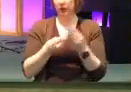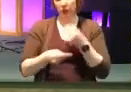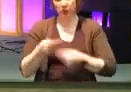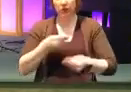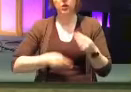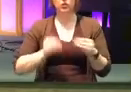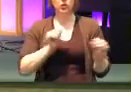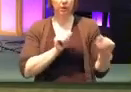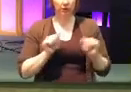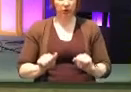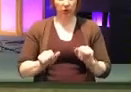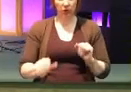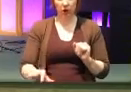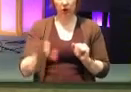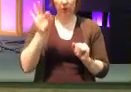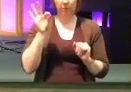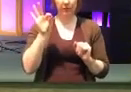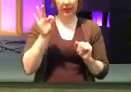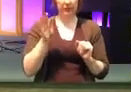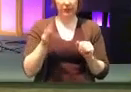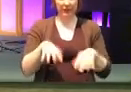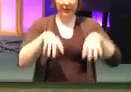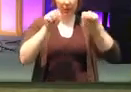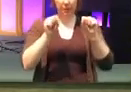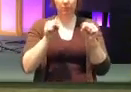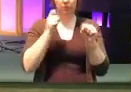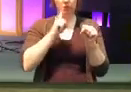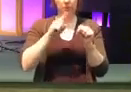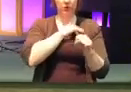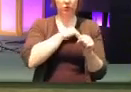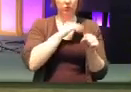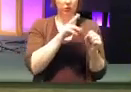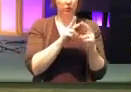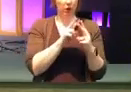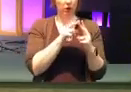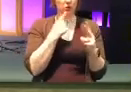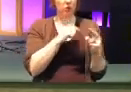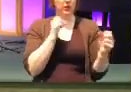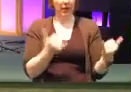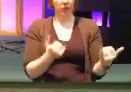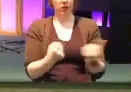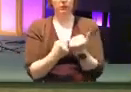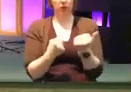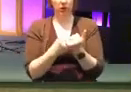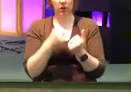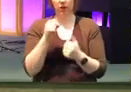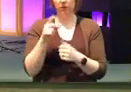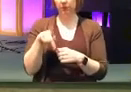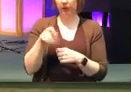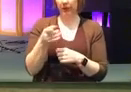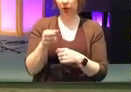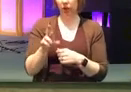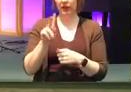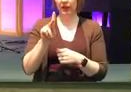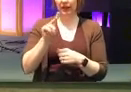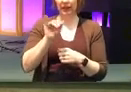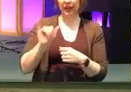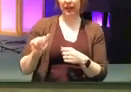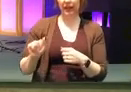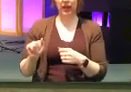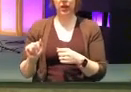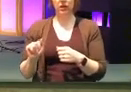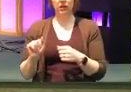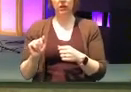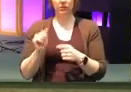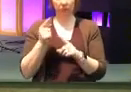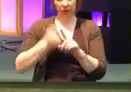also able to pick them up as our monthly ministry partners, so we are supporting Peter and Kayla Olson on a monthly basis starting June